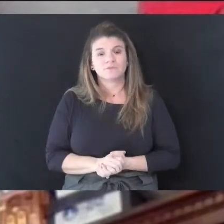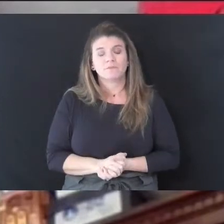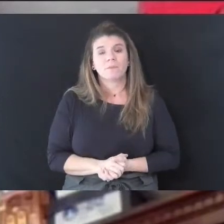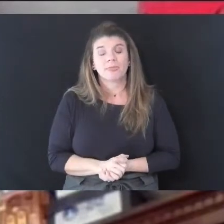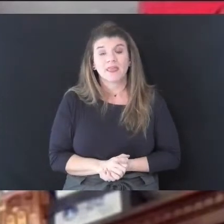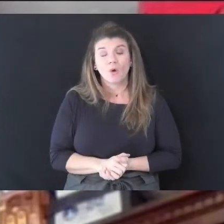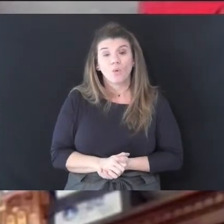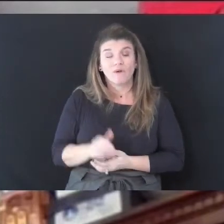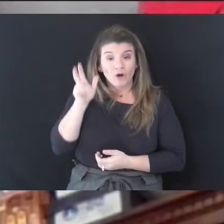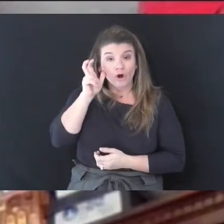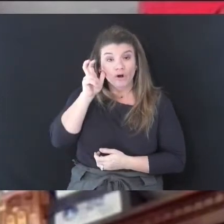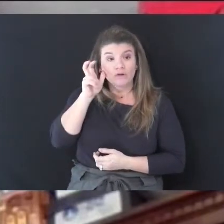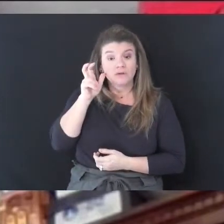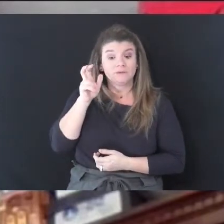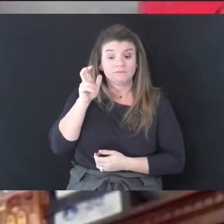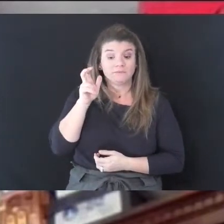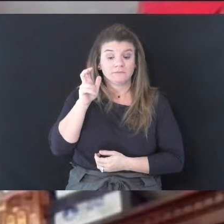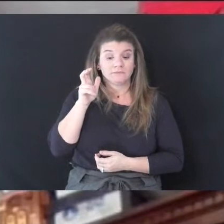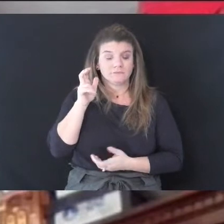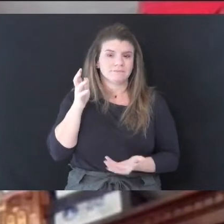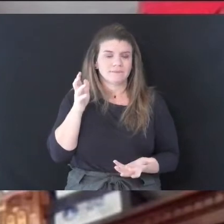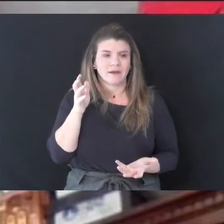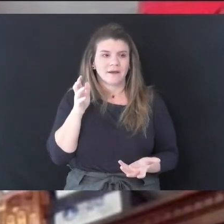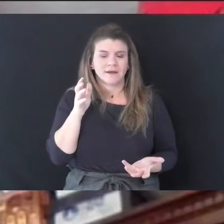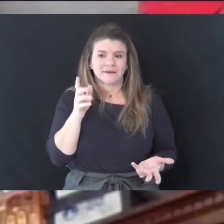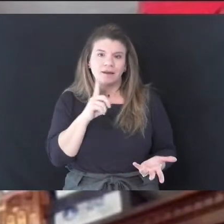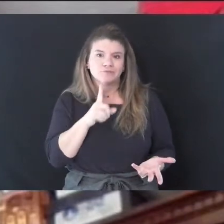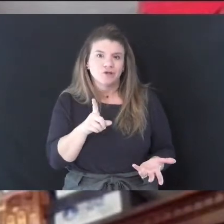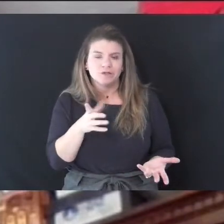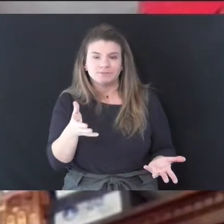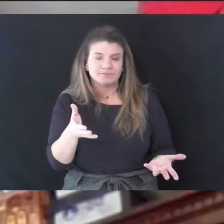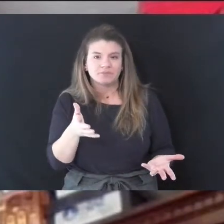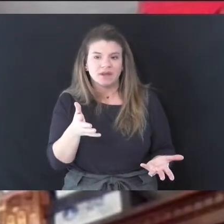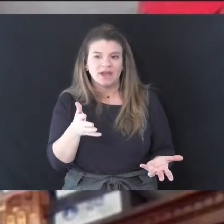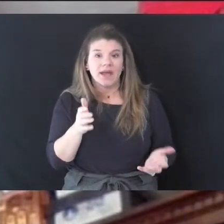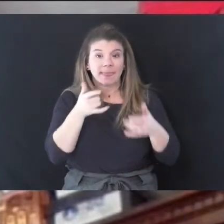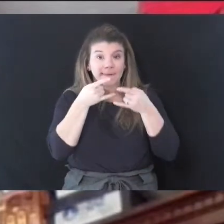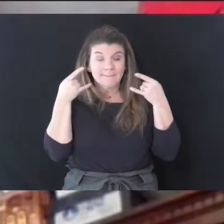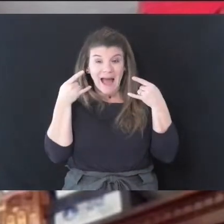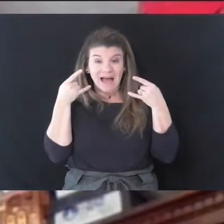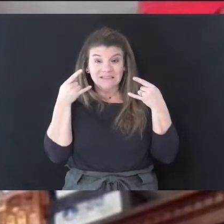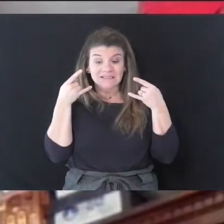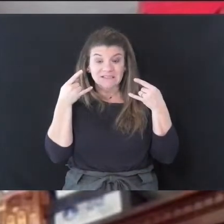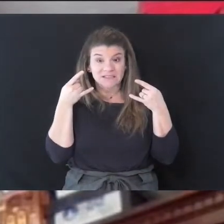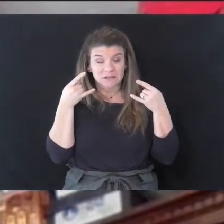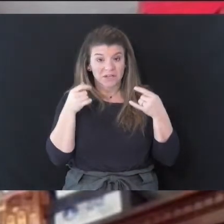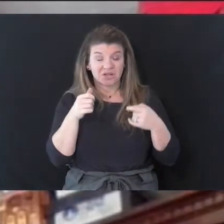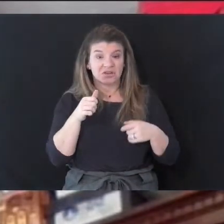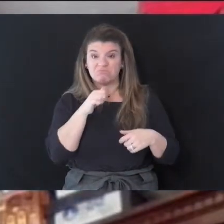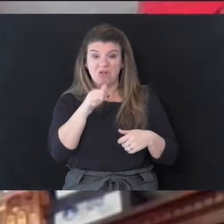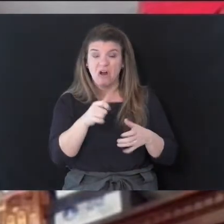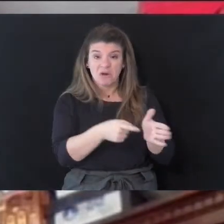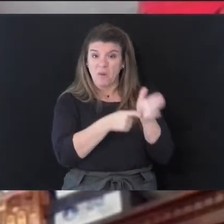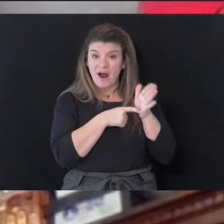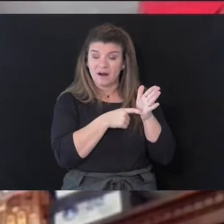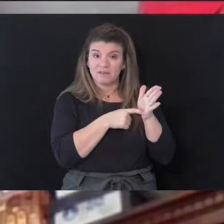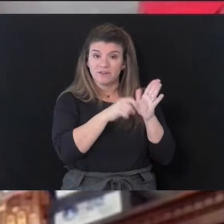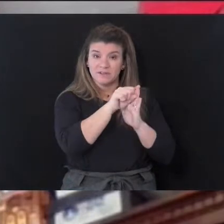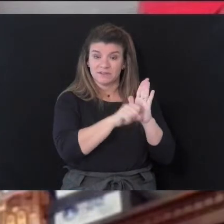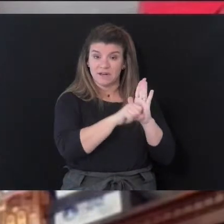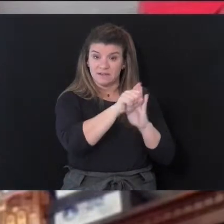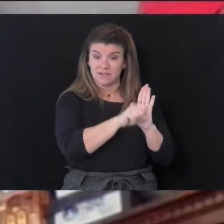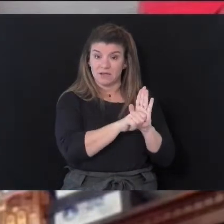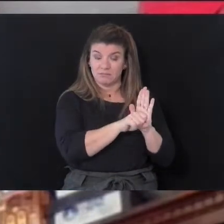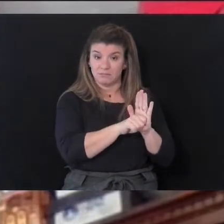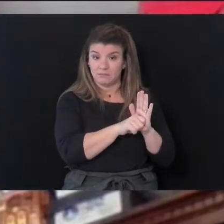had heard, and I can't imagine it would be correct, that masks might be optional for the state of the state. And